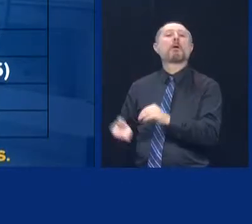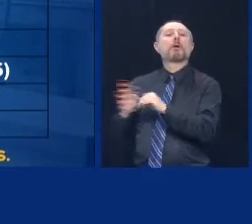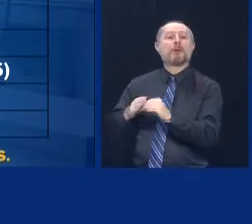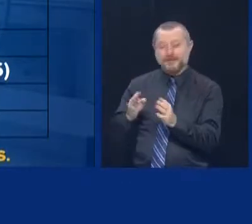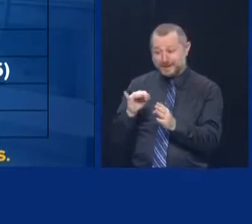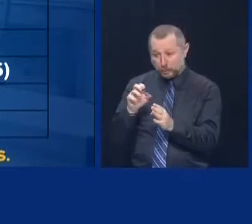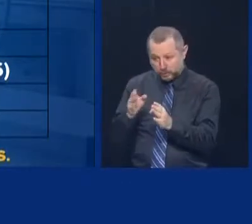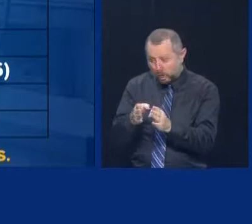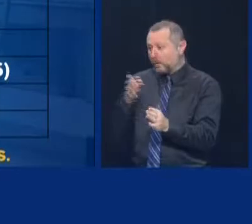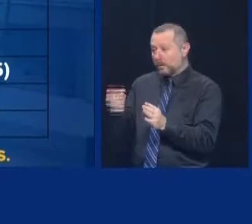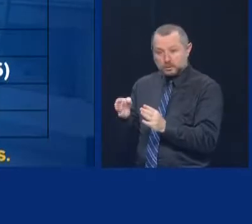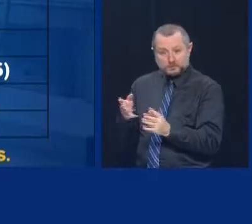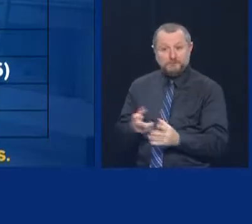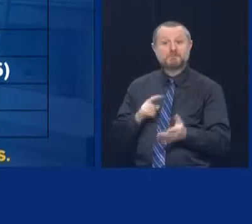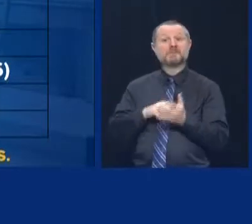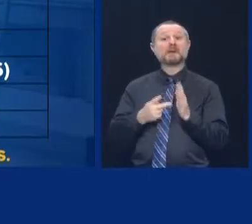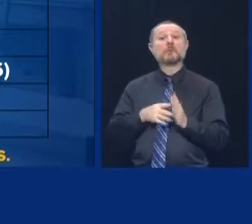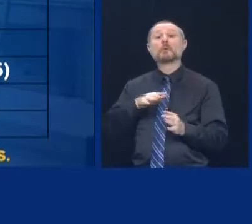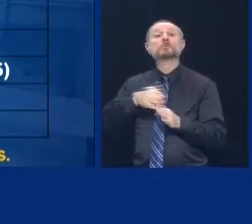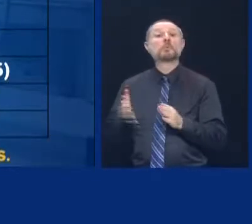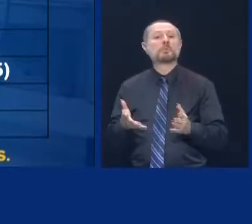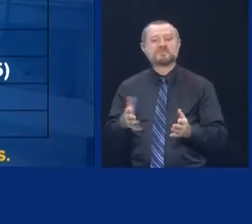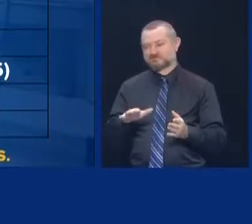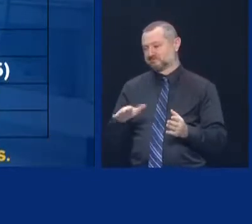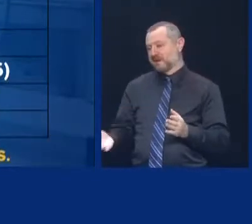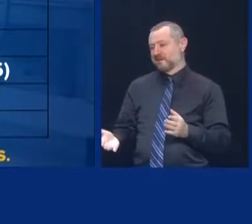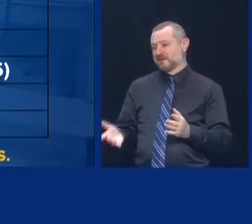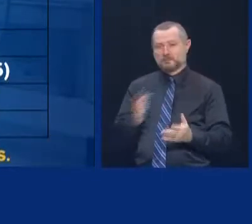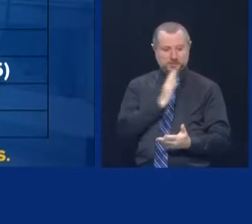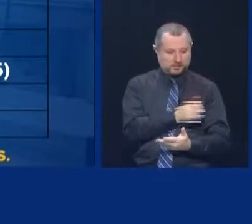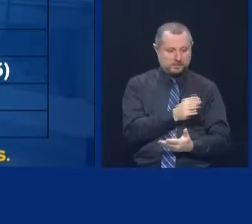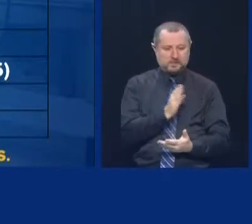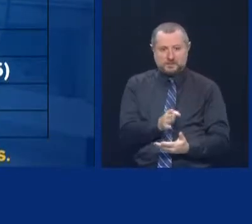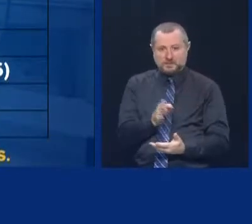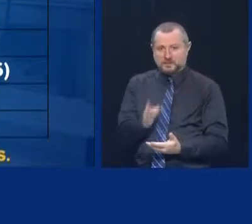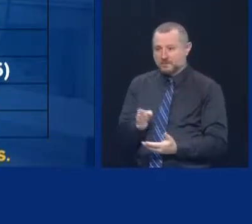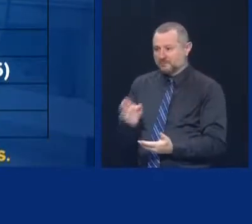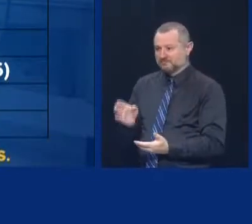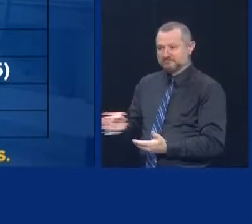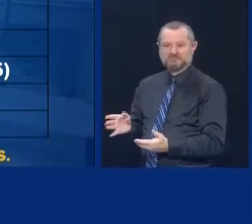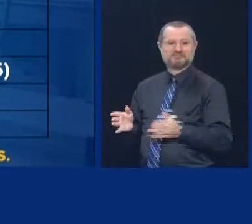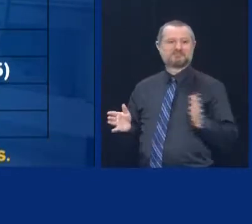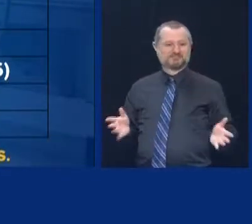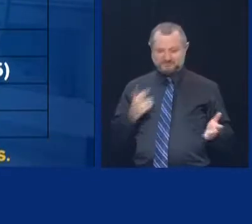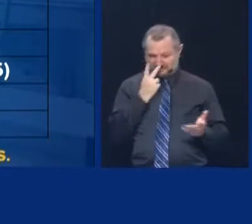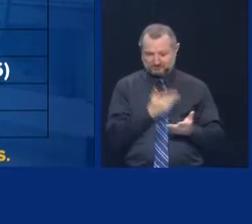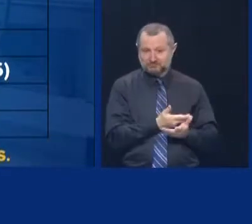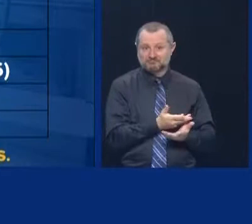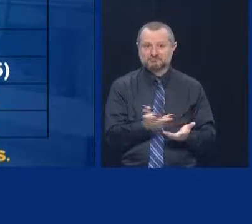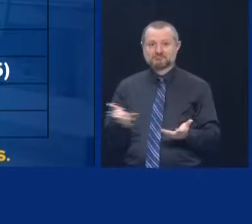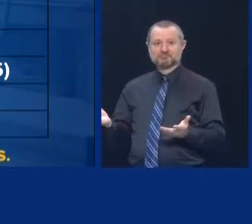see the death rate number go up. That is the progression.